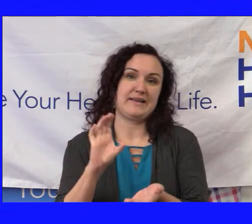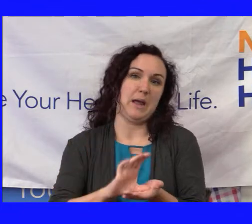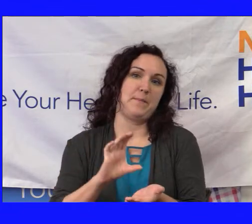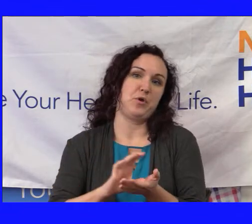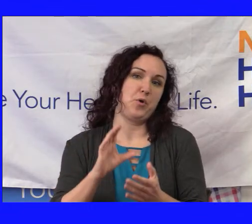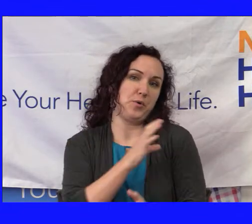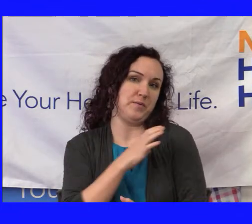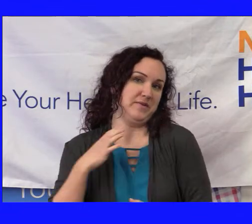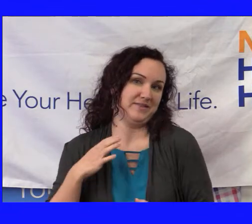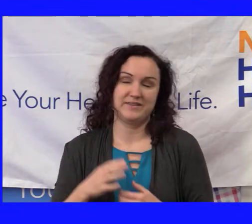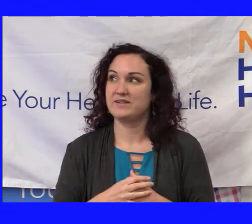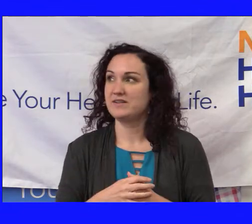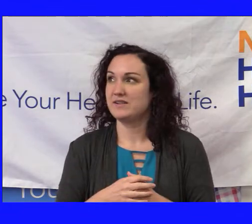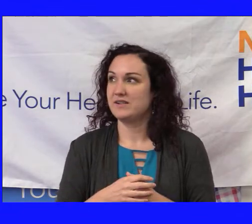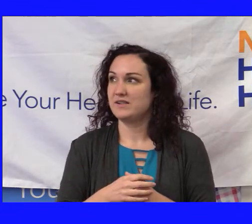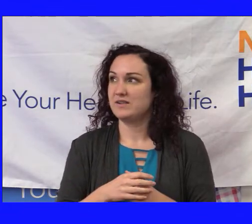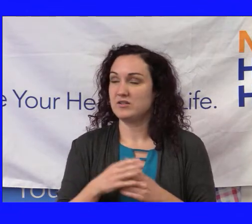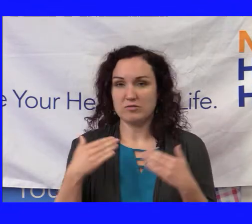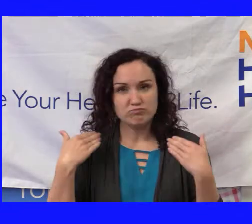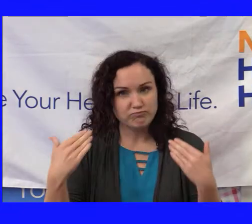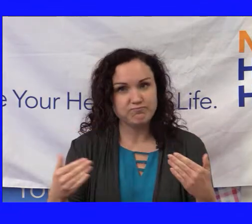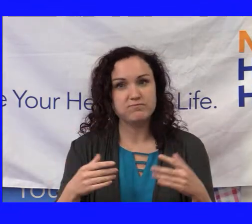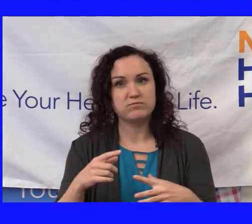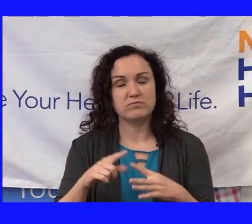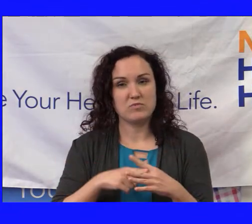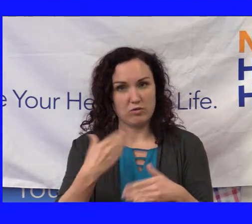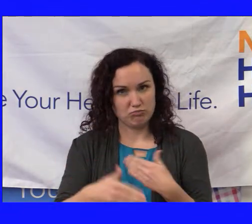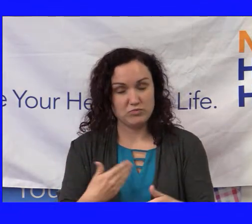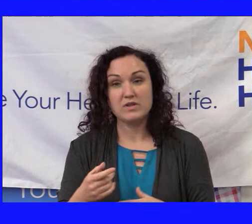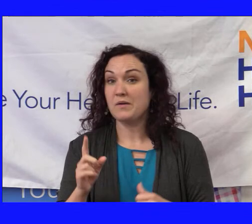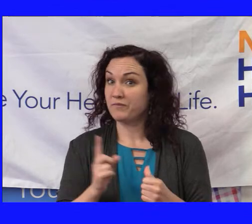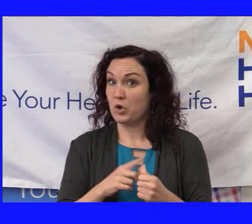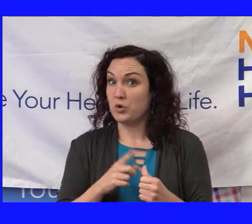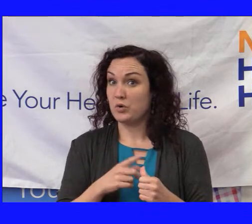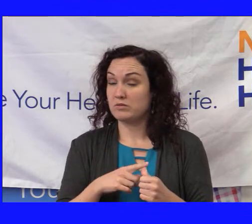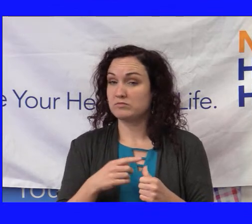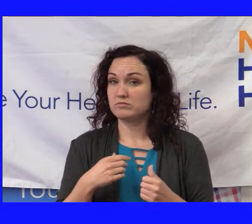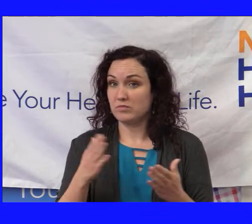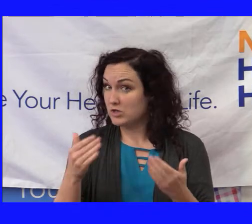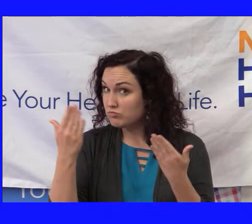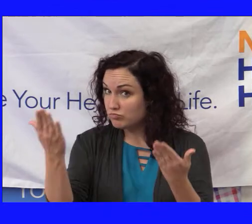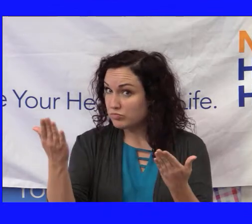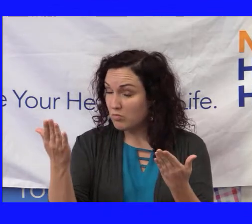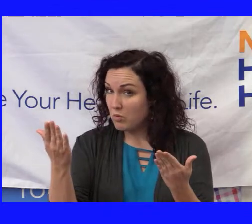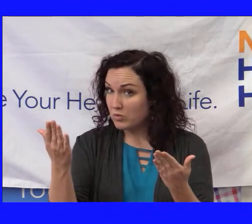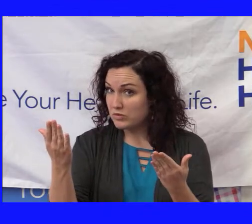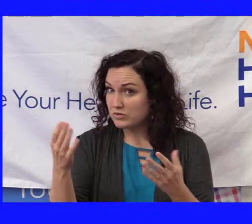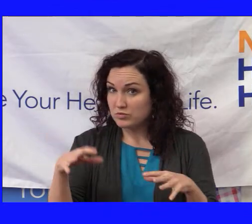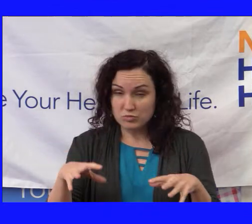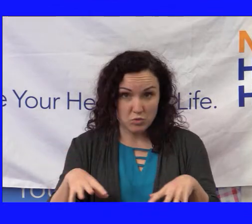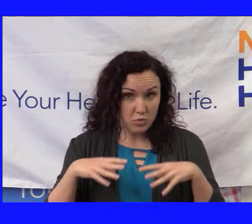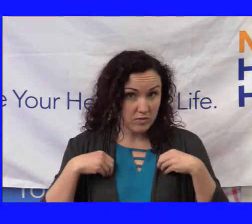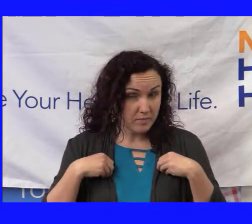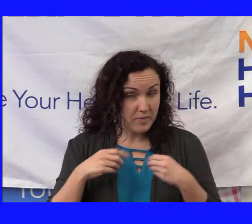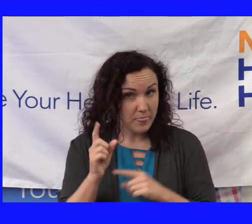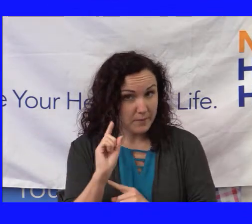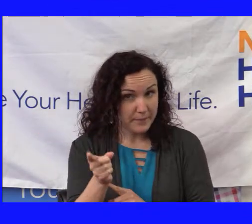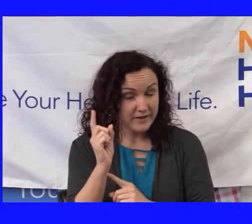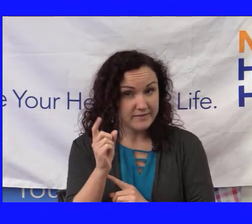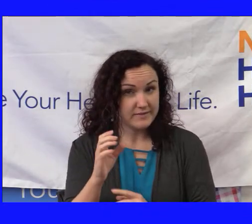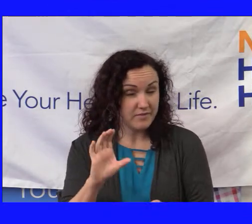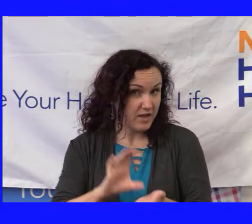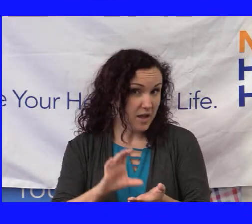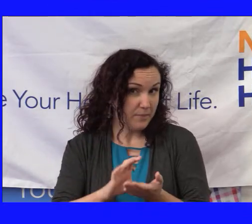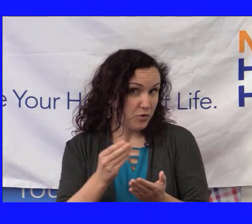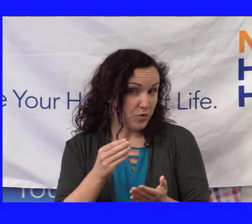meeting is officially called to order. First, I would like to propose a motion to adopt the minutes of the Capital Committee